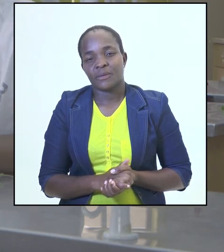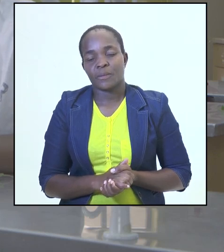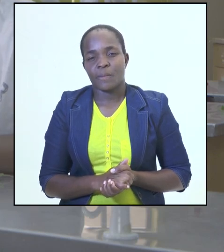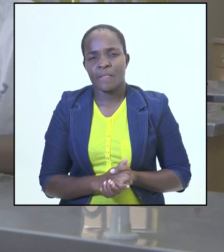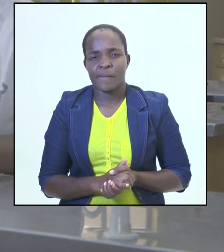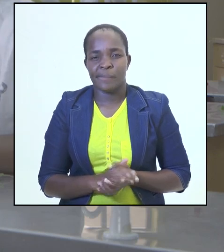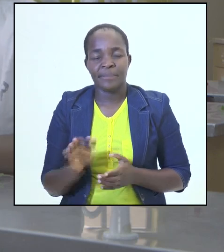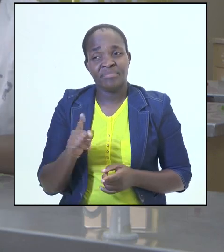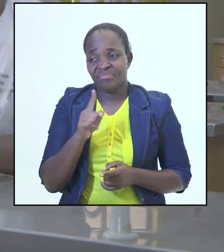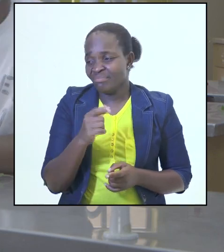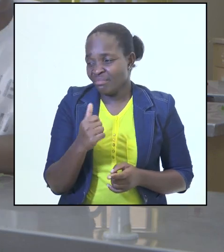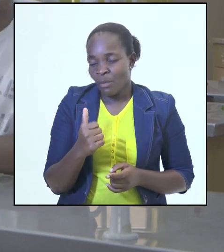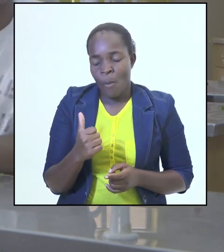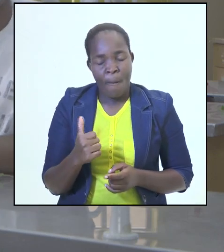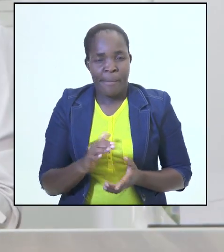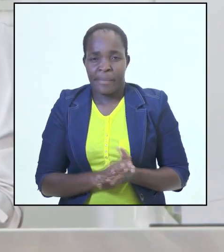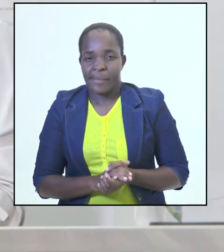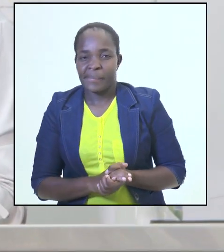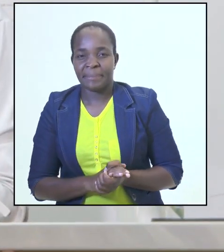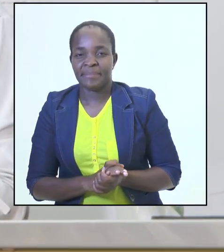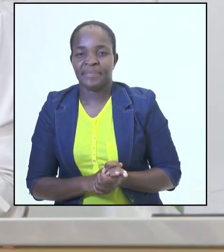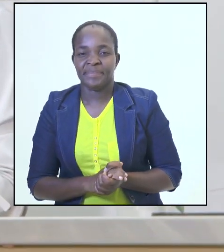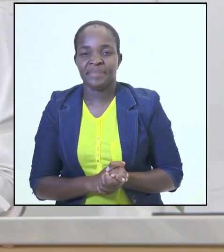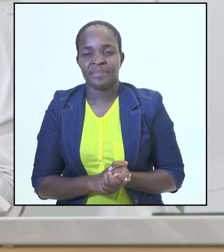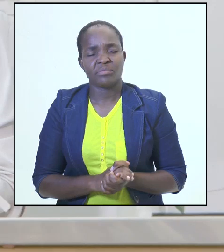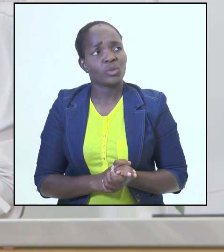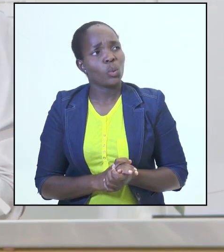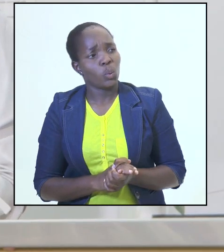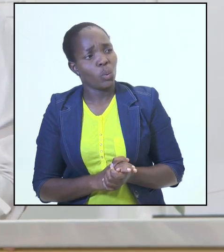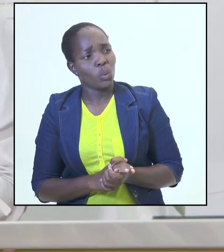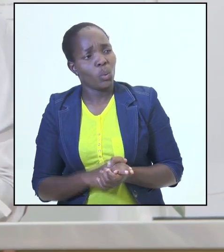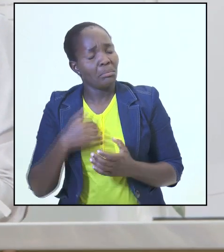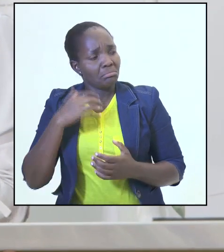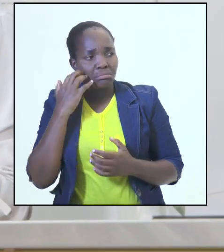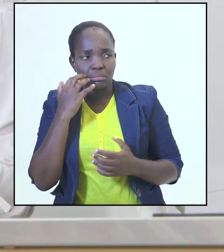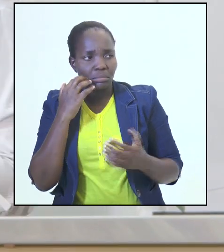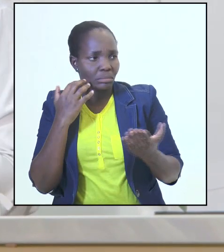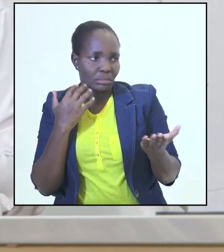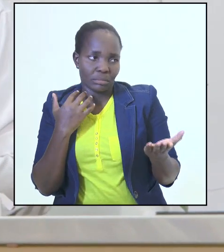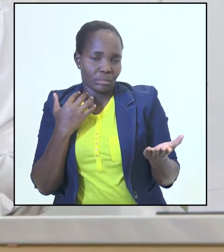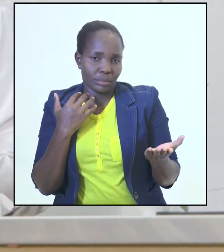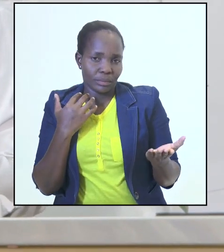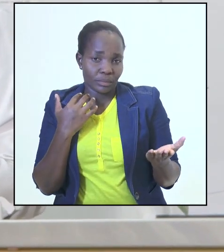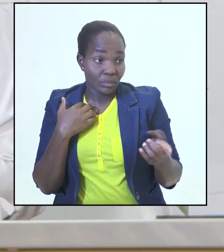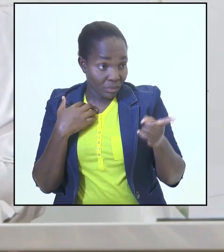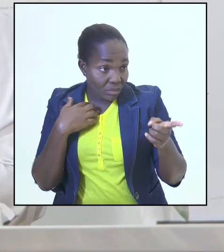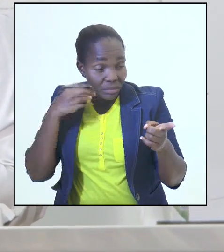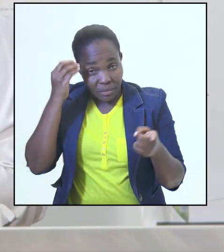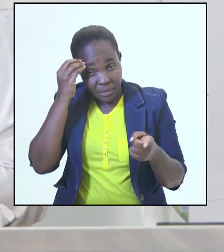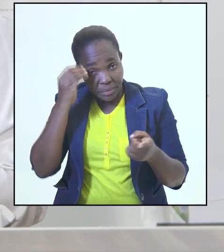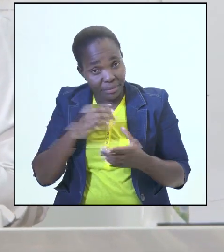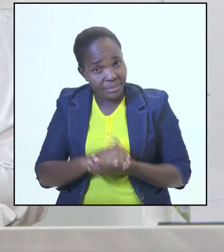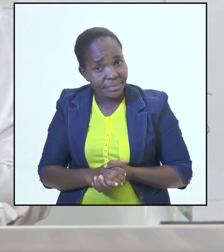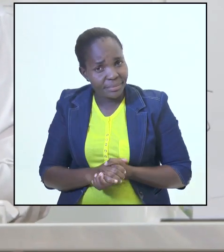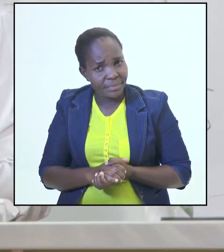She's allergic to some plants, ma'am. Oh, I'm sorry to hear that, Melissa. But do you know